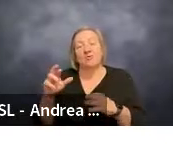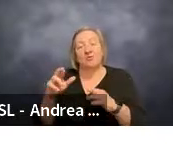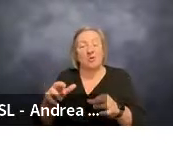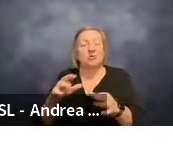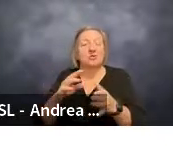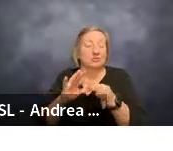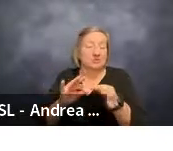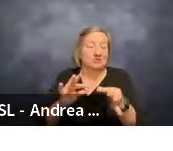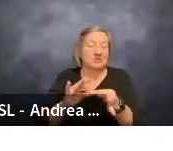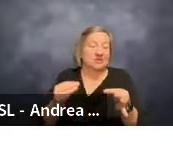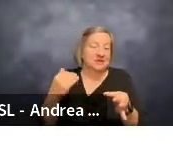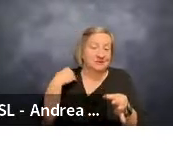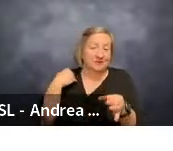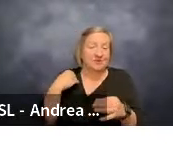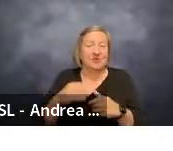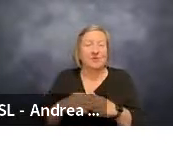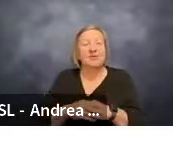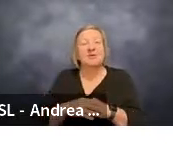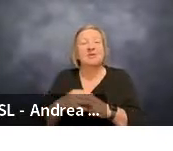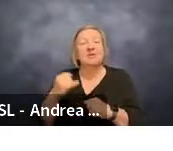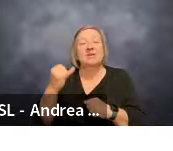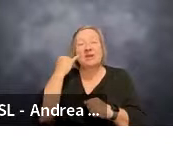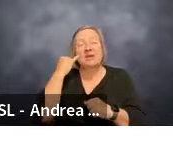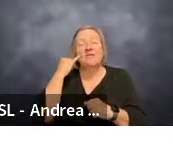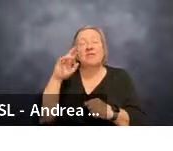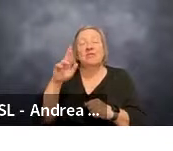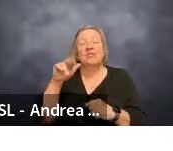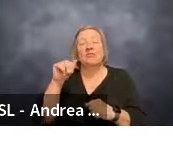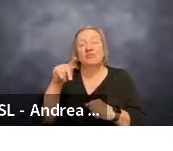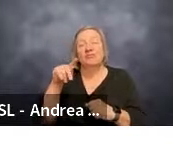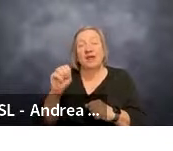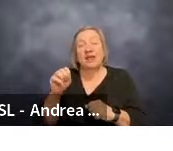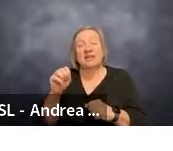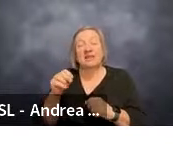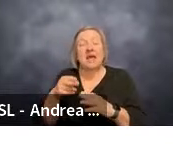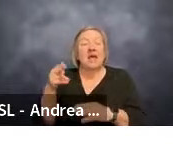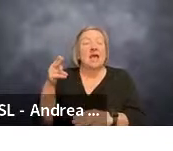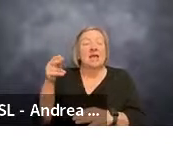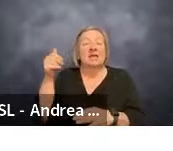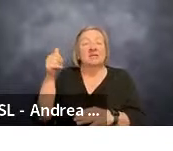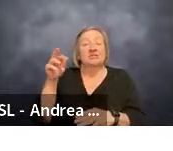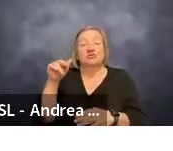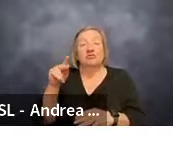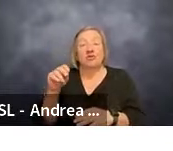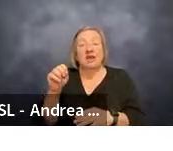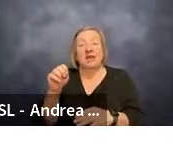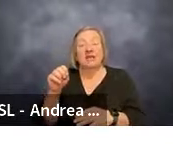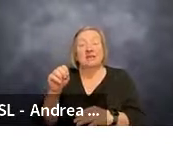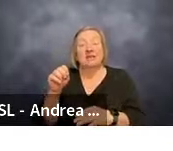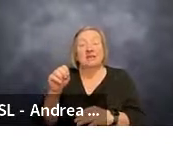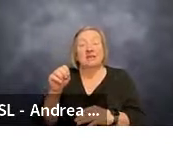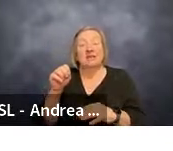discussed. And if the rate, even the highest rate, is about what it is,